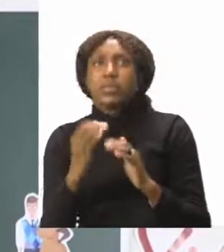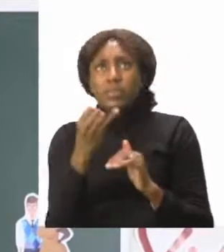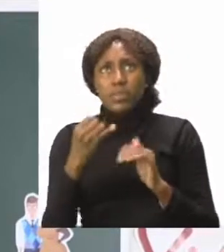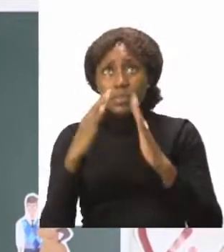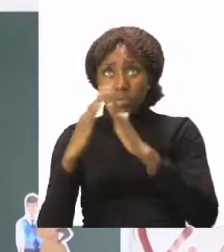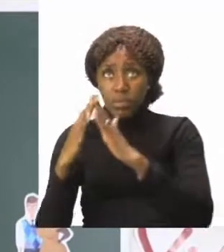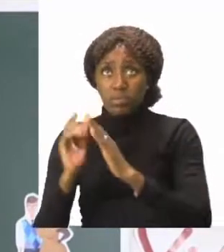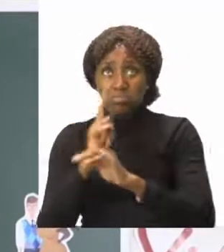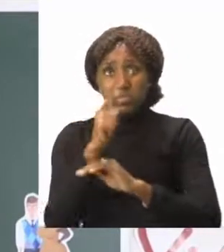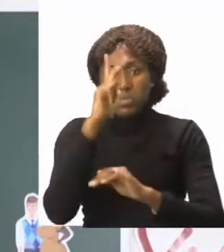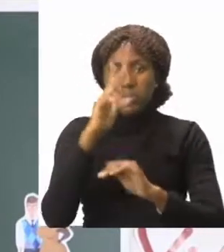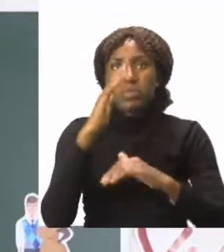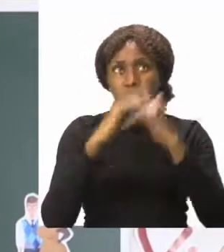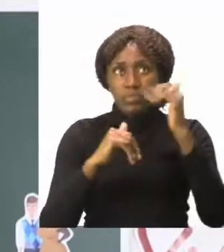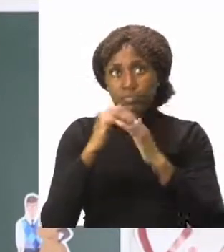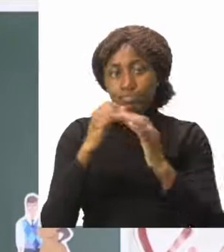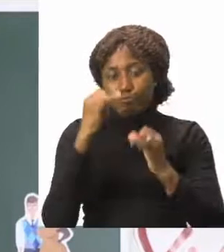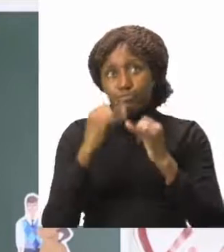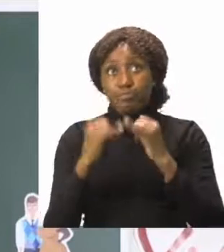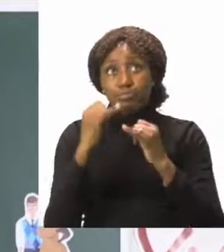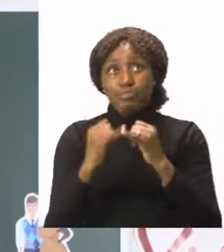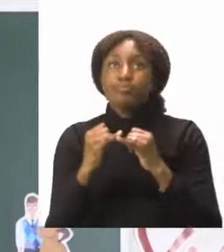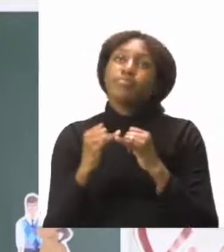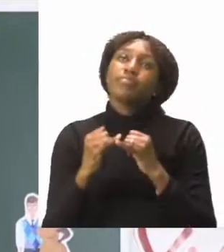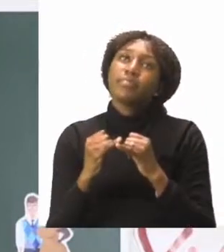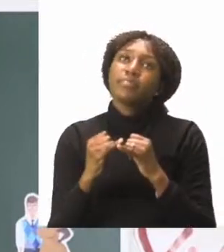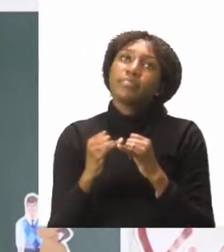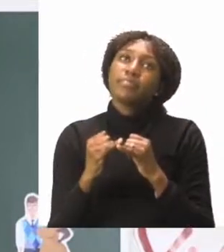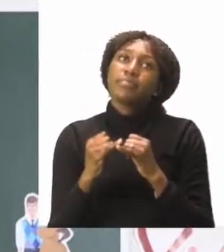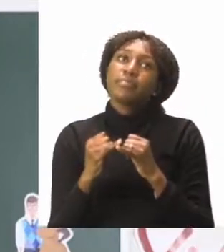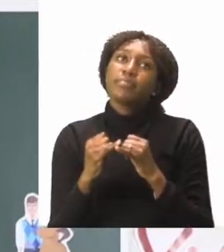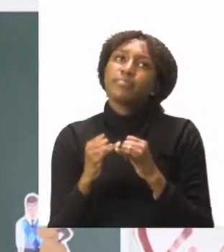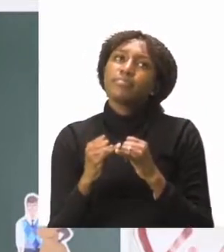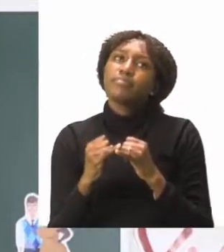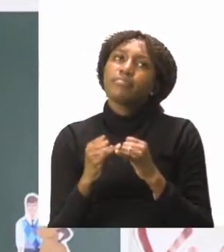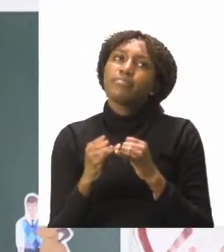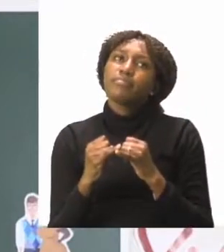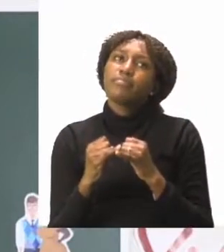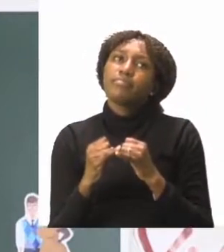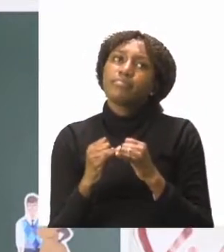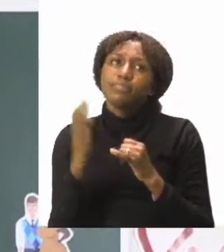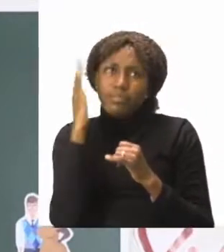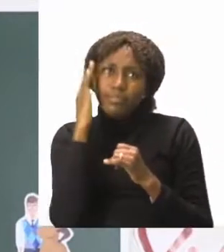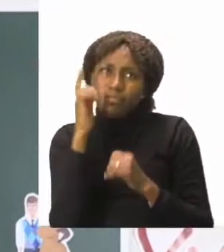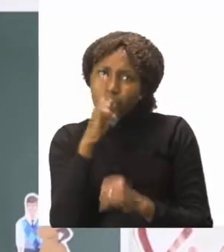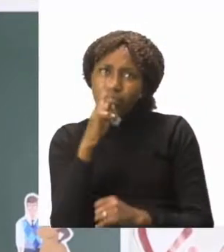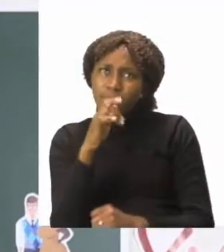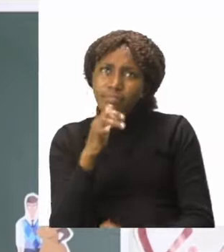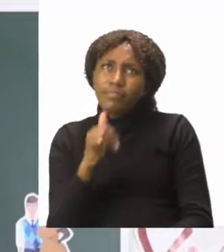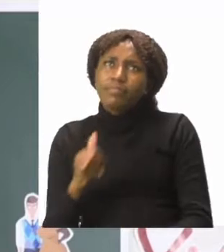we have the last picture we're going to talk about today for our occupations. Now, everybody knows that this is